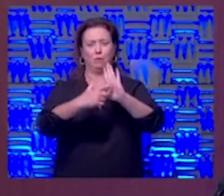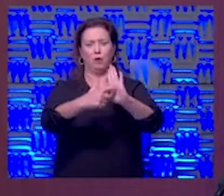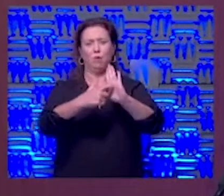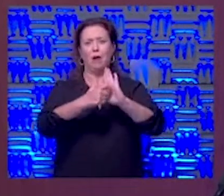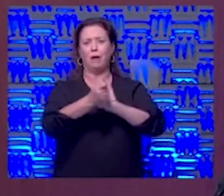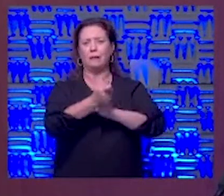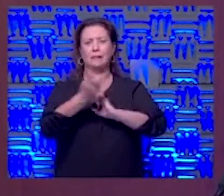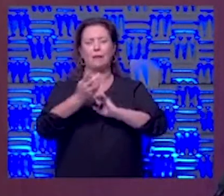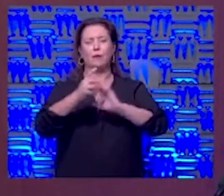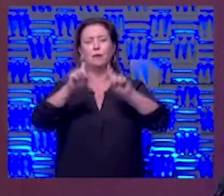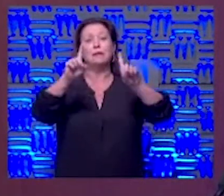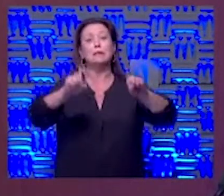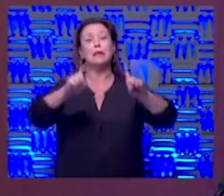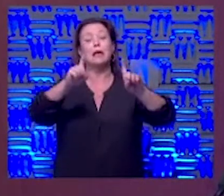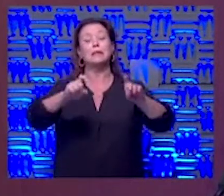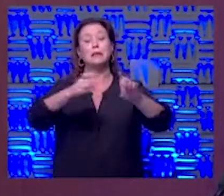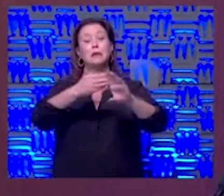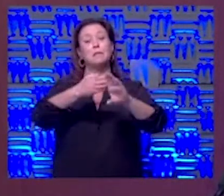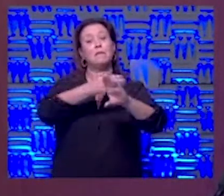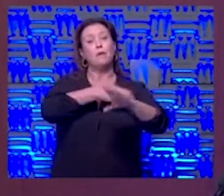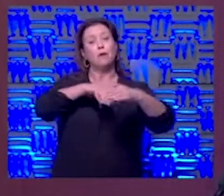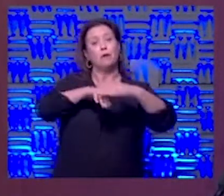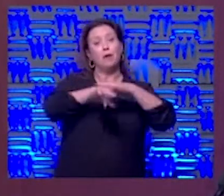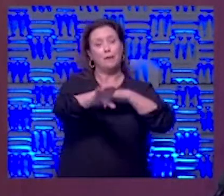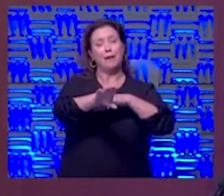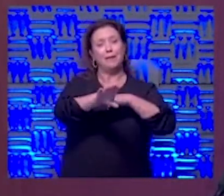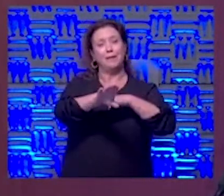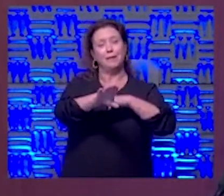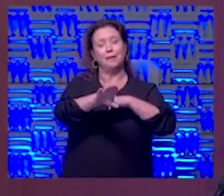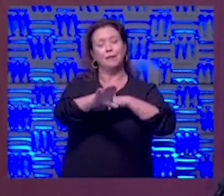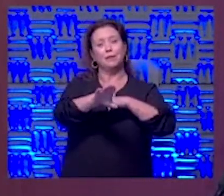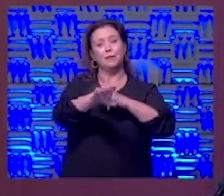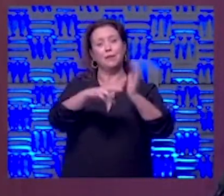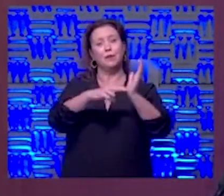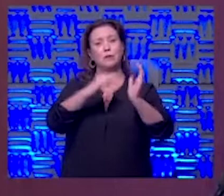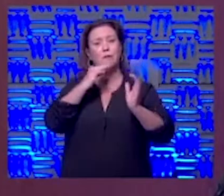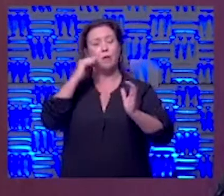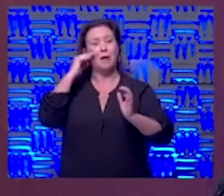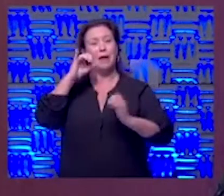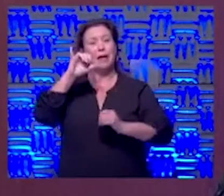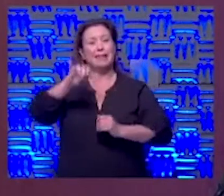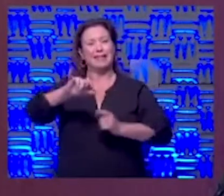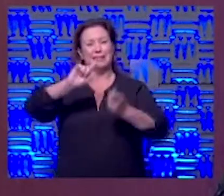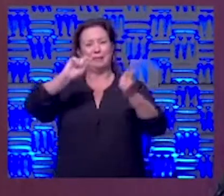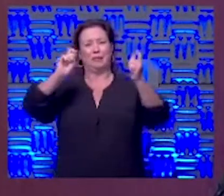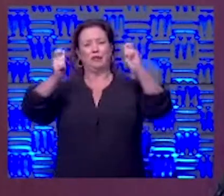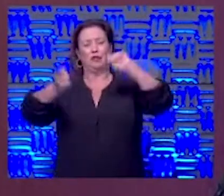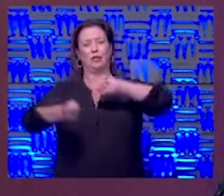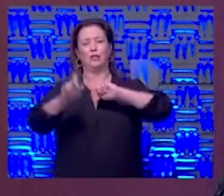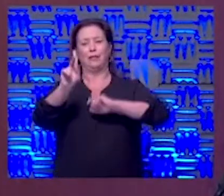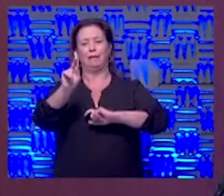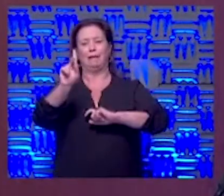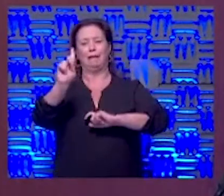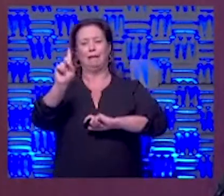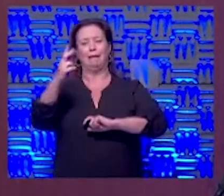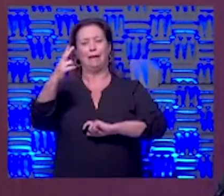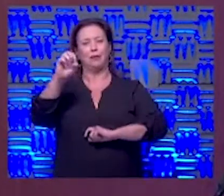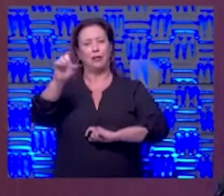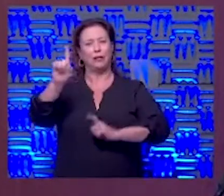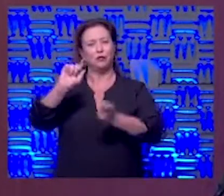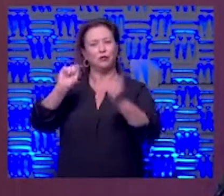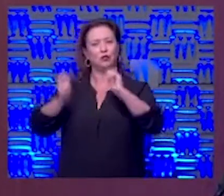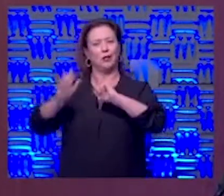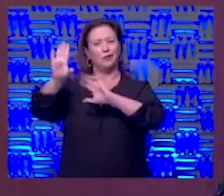folks could be admitted from the hospital to the post-acute setting, but that has since been revised by KDHE.